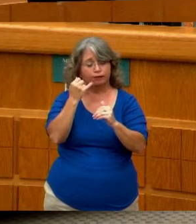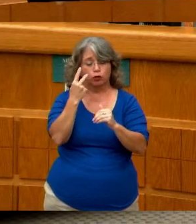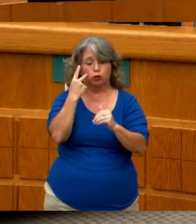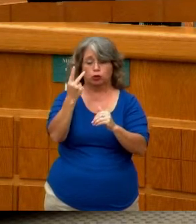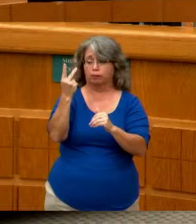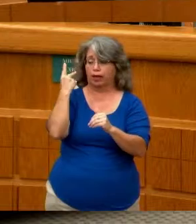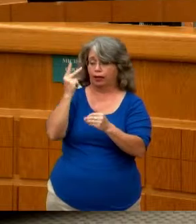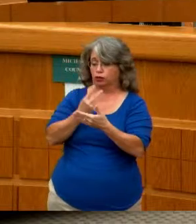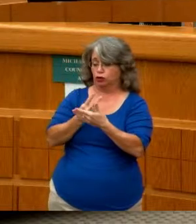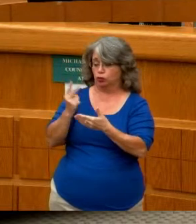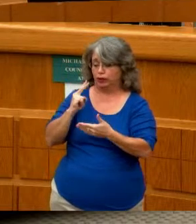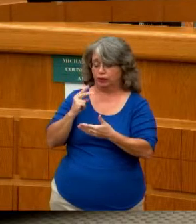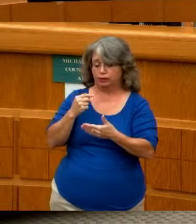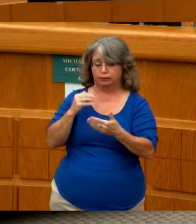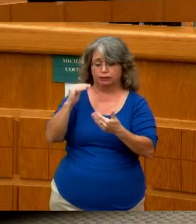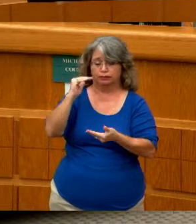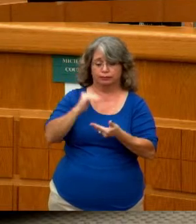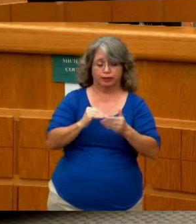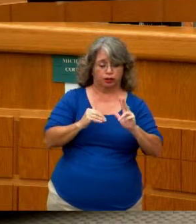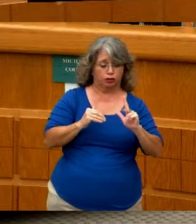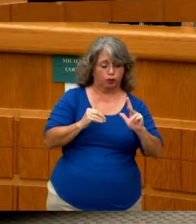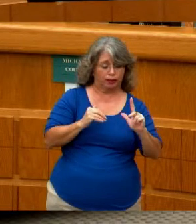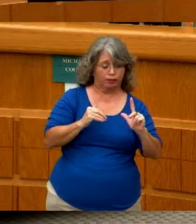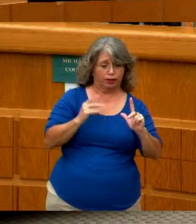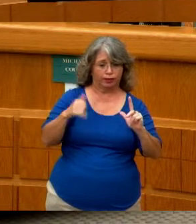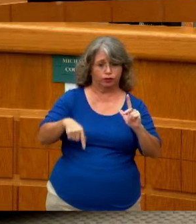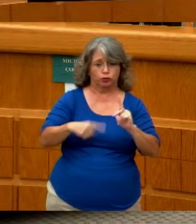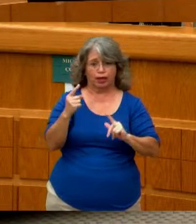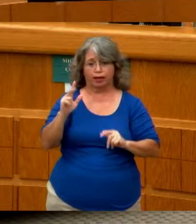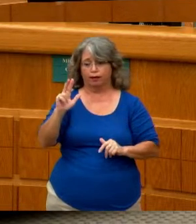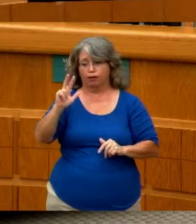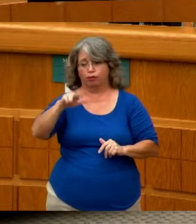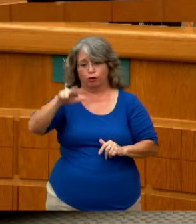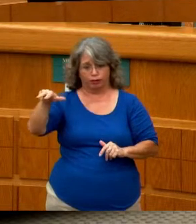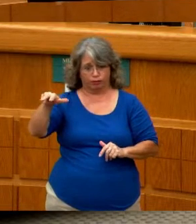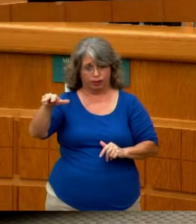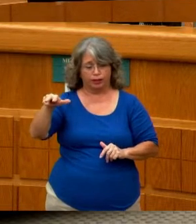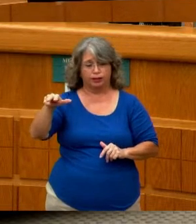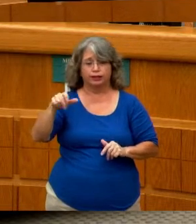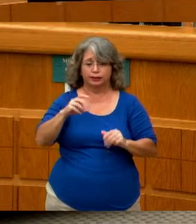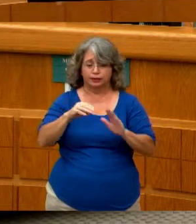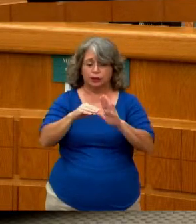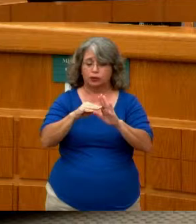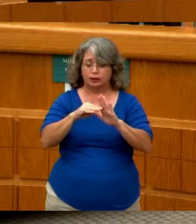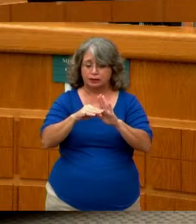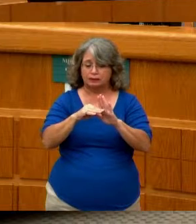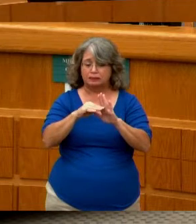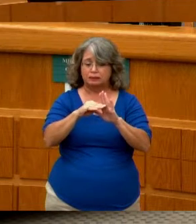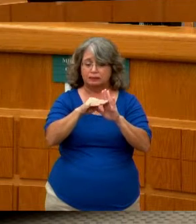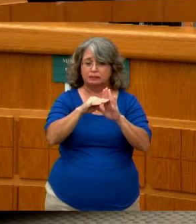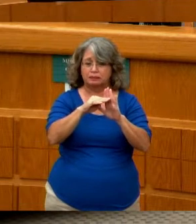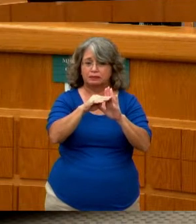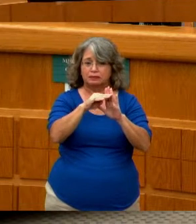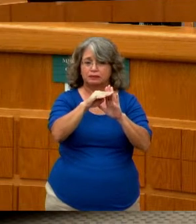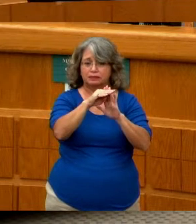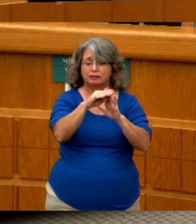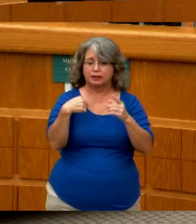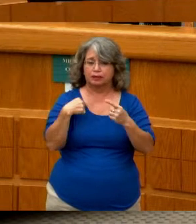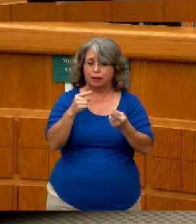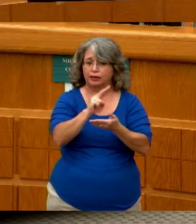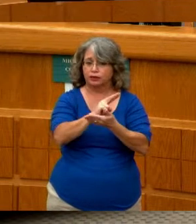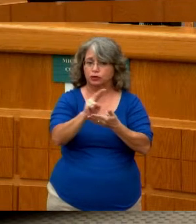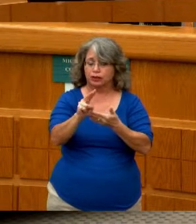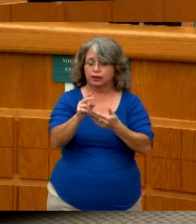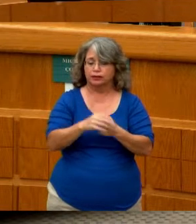staying fairly steady, even though if you go back 2 weeks, we were at 23, and then today we're at 33. So it